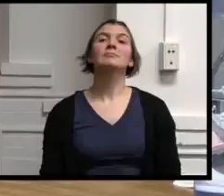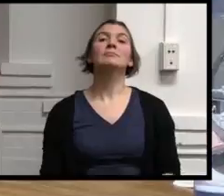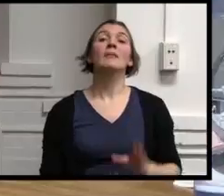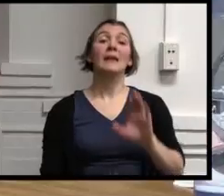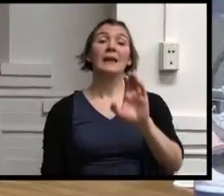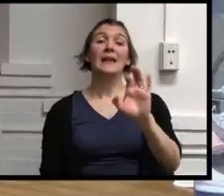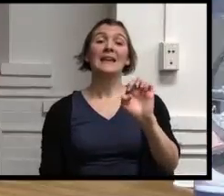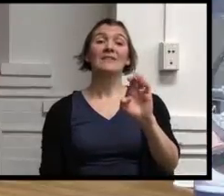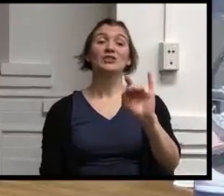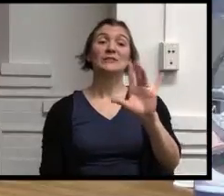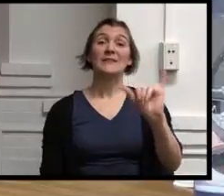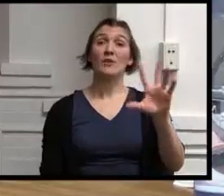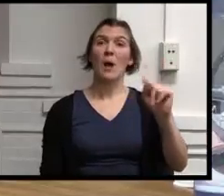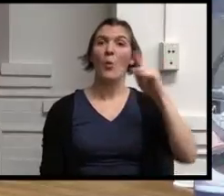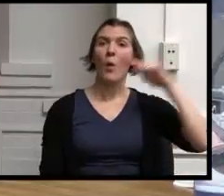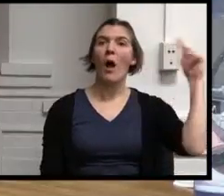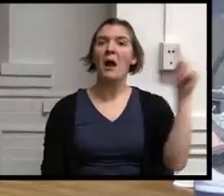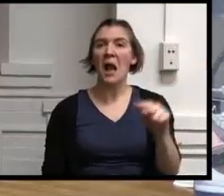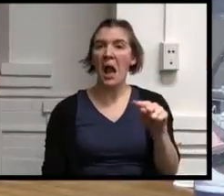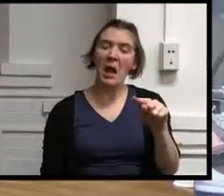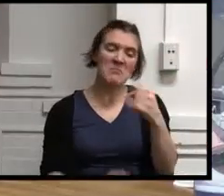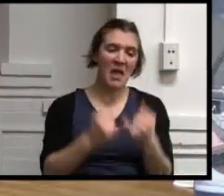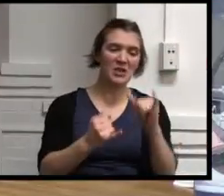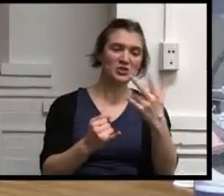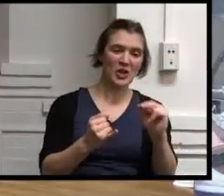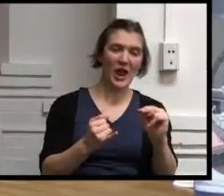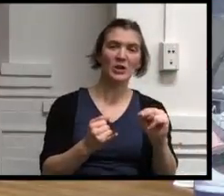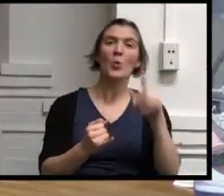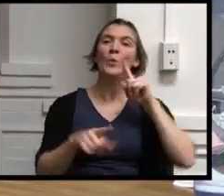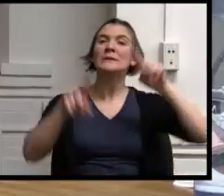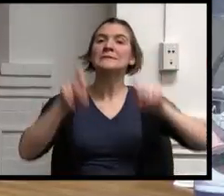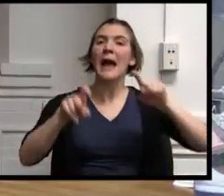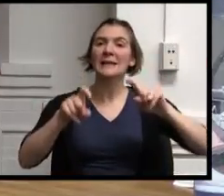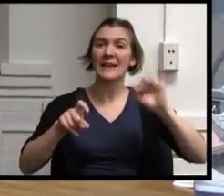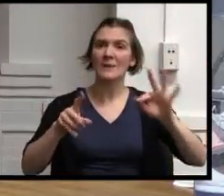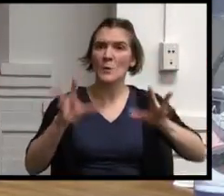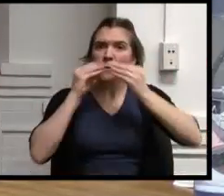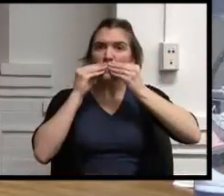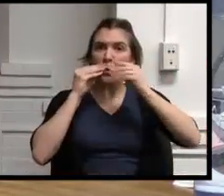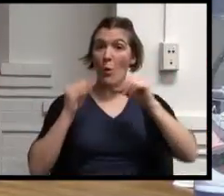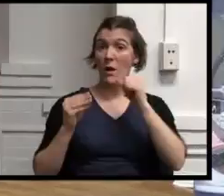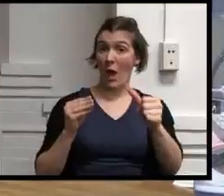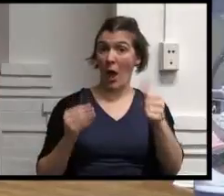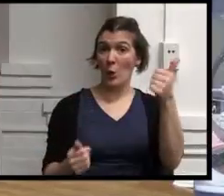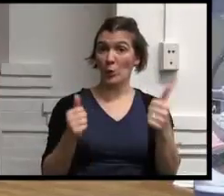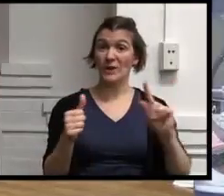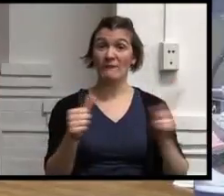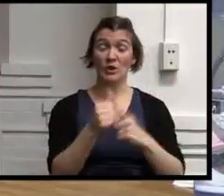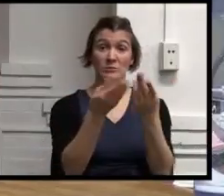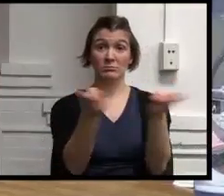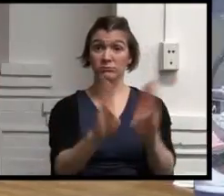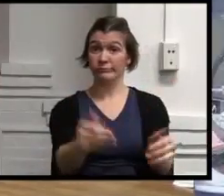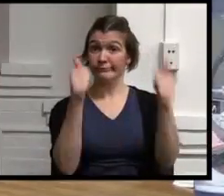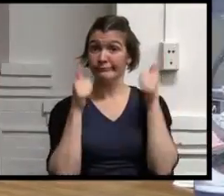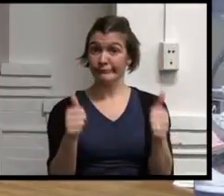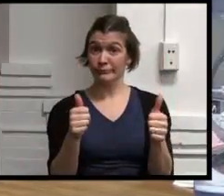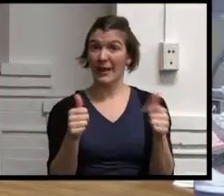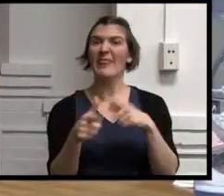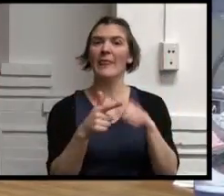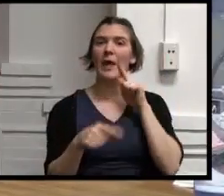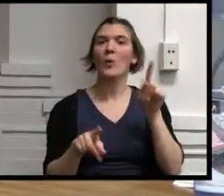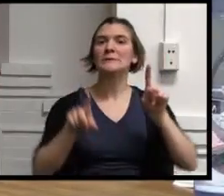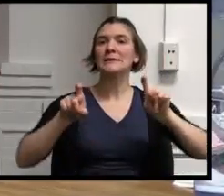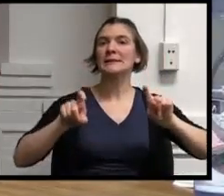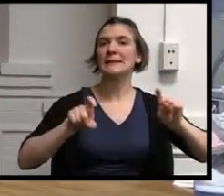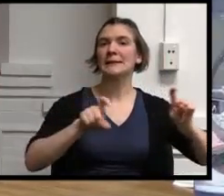Efficiency Vermont will be coming back before the end of the month to conduct the blower door test as soon as the building has been sealed up sufficiently to make that a